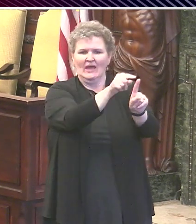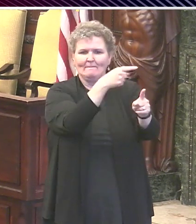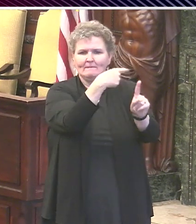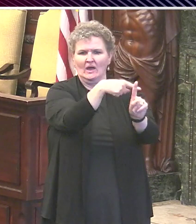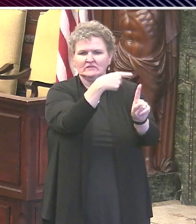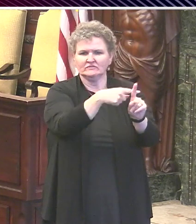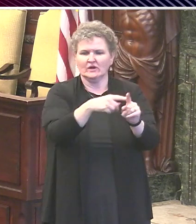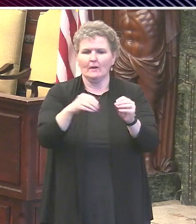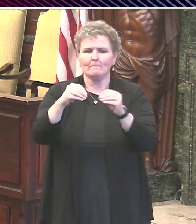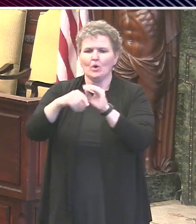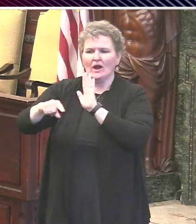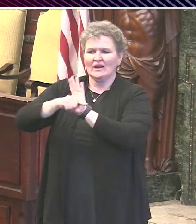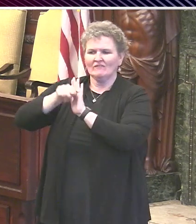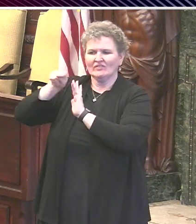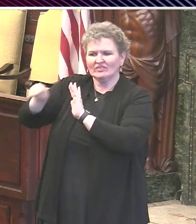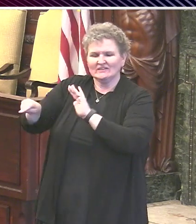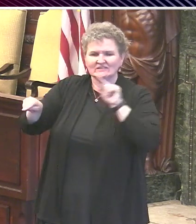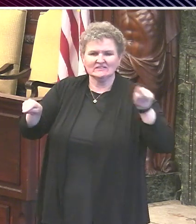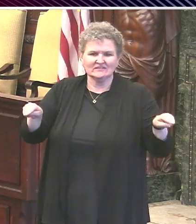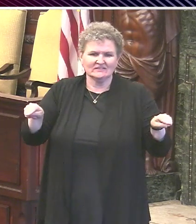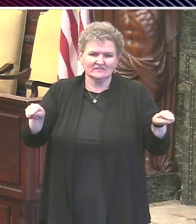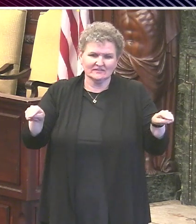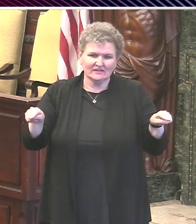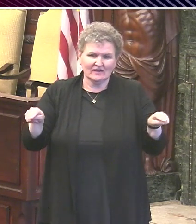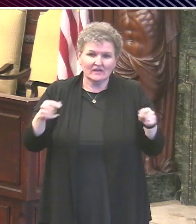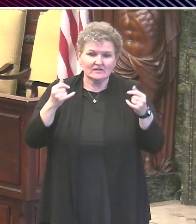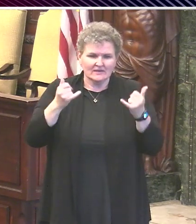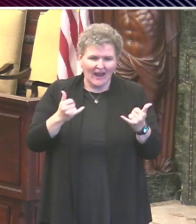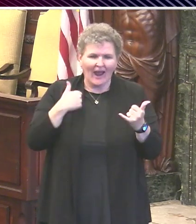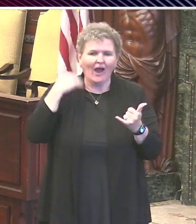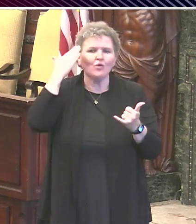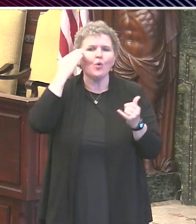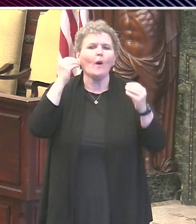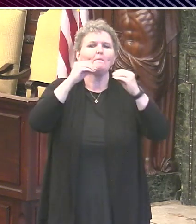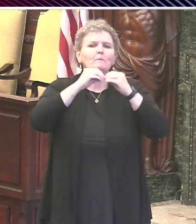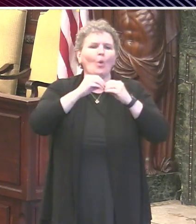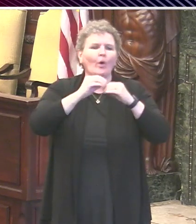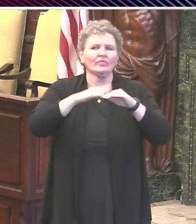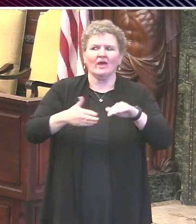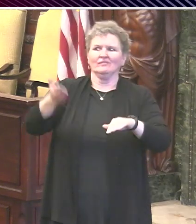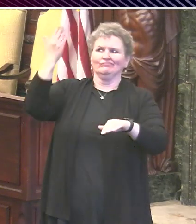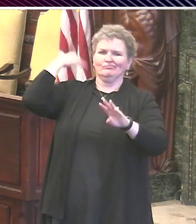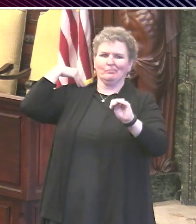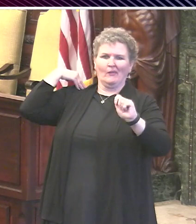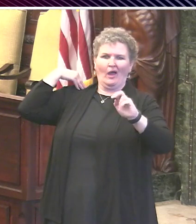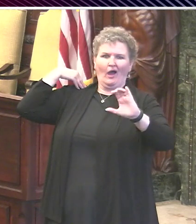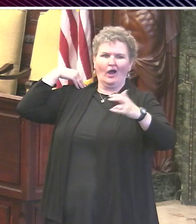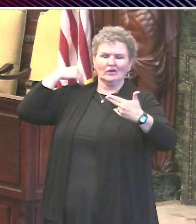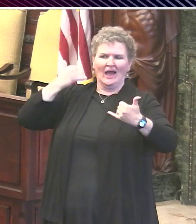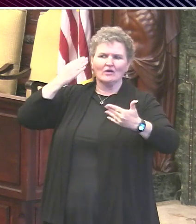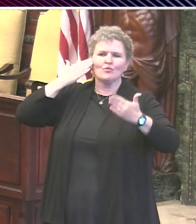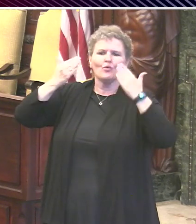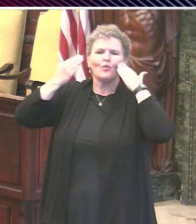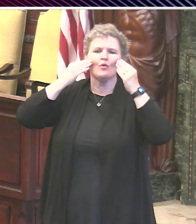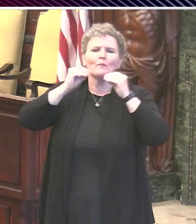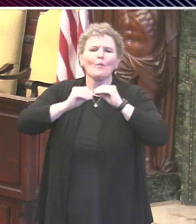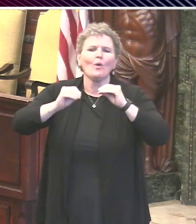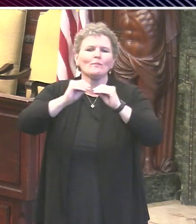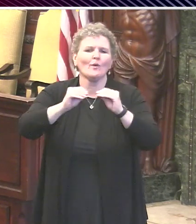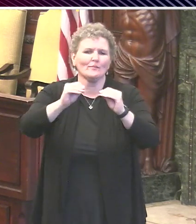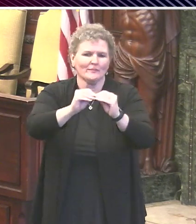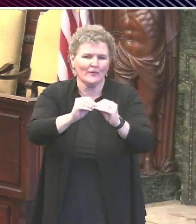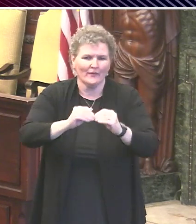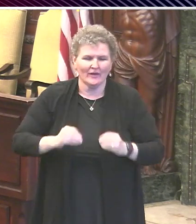position now than we were in March when we started out and we were doing virtually no testing. We want to do more, but it's not as big a problem as you